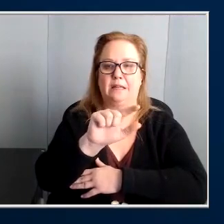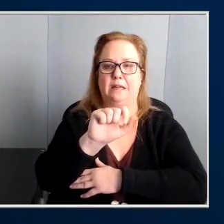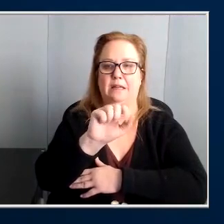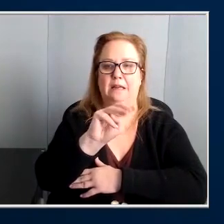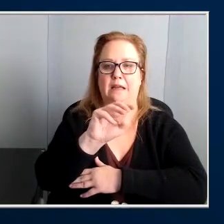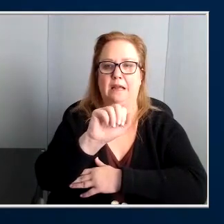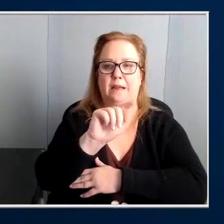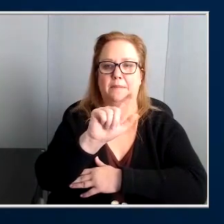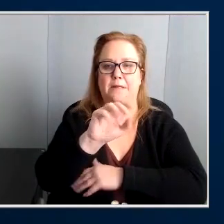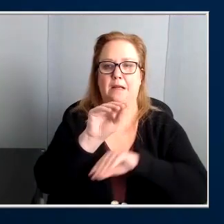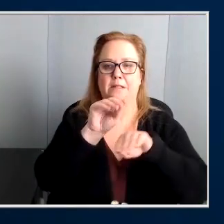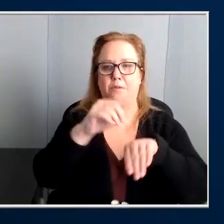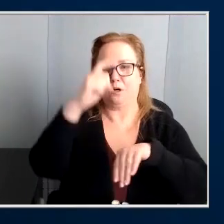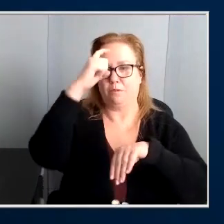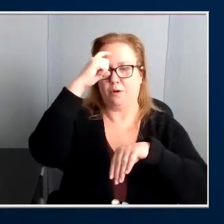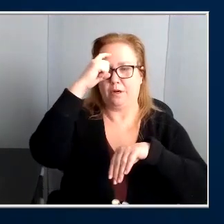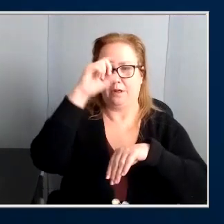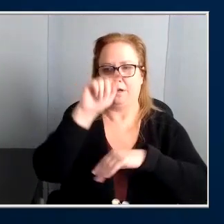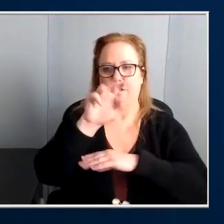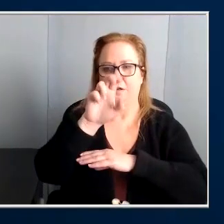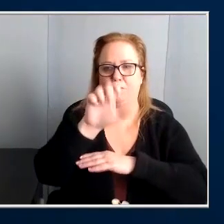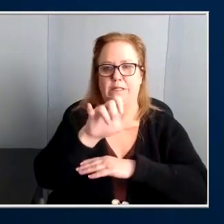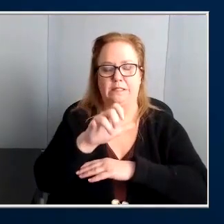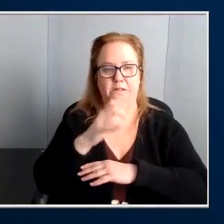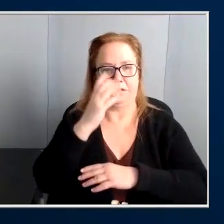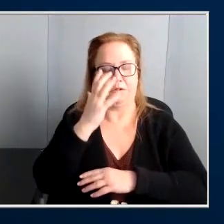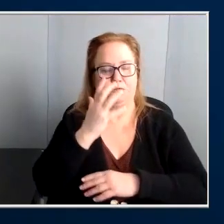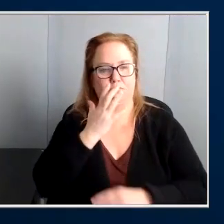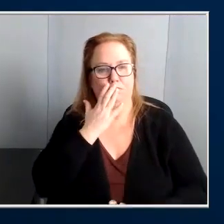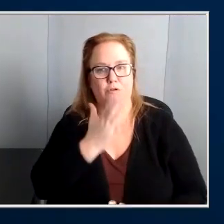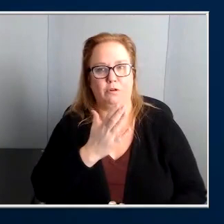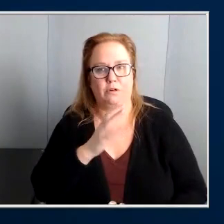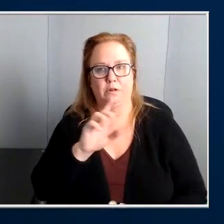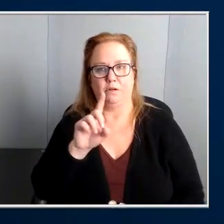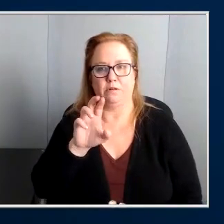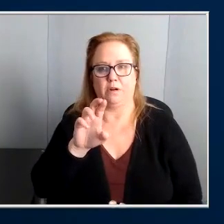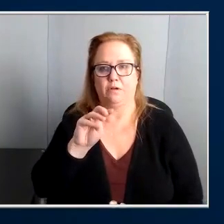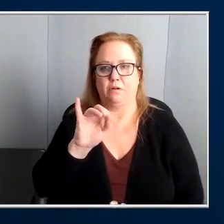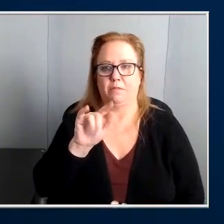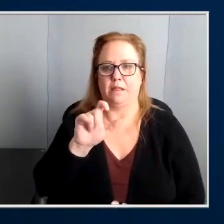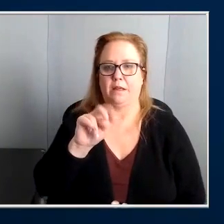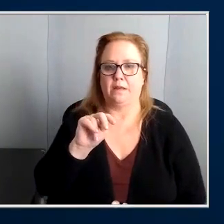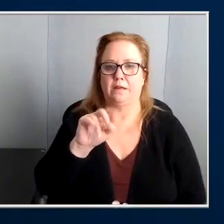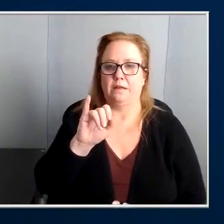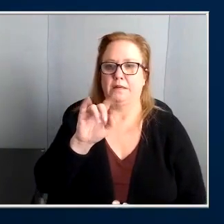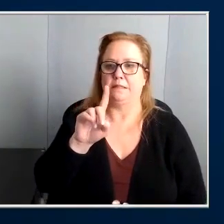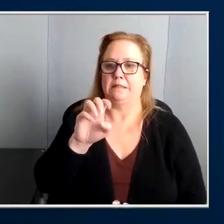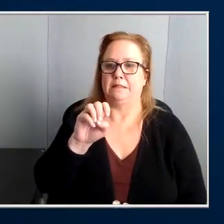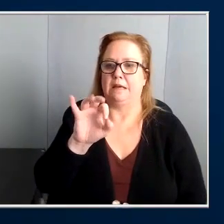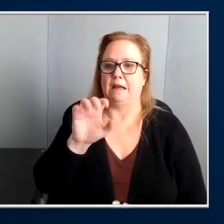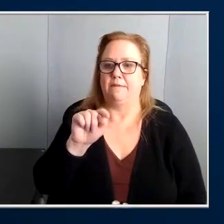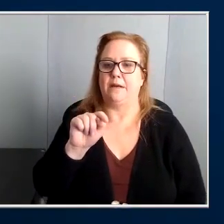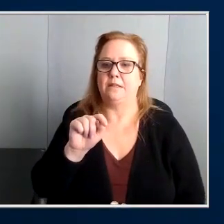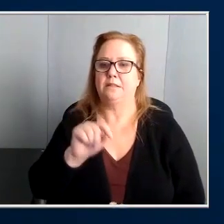placed in your brain? It looks like Tracy's done pretty well, but Dr. Milligan, any possible side effects?